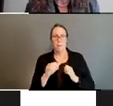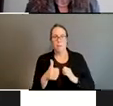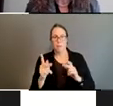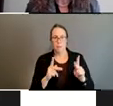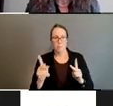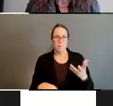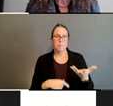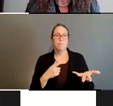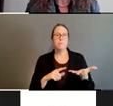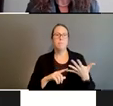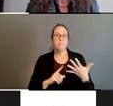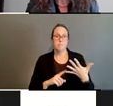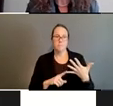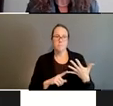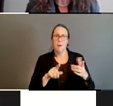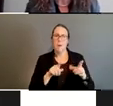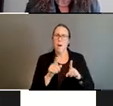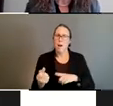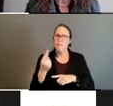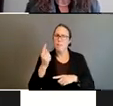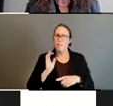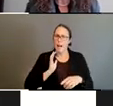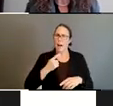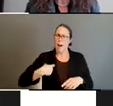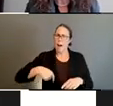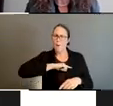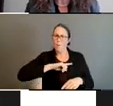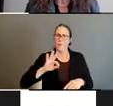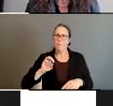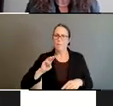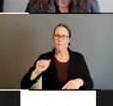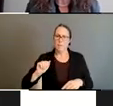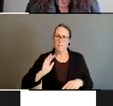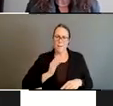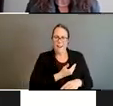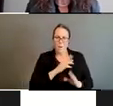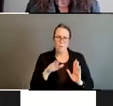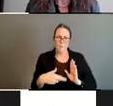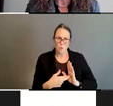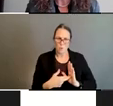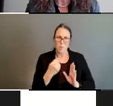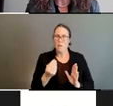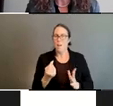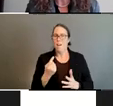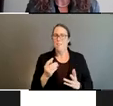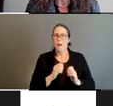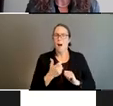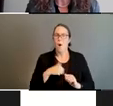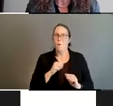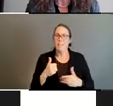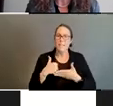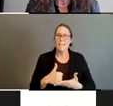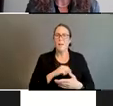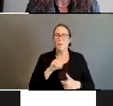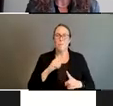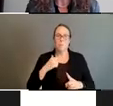also understanding what FEMA's role is and how we can assist when FEMA has been called into a disaster